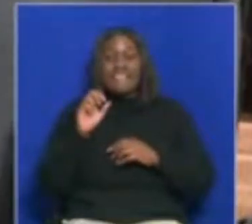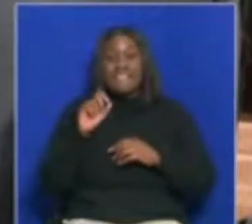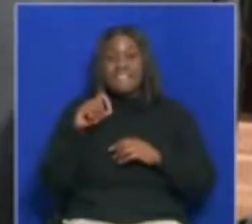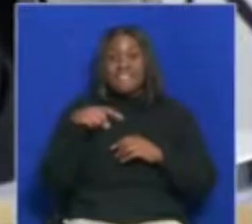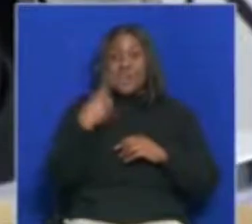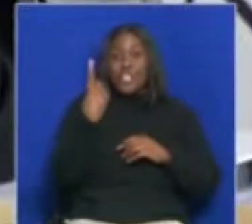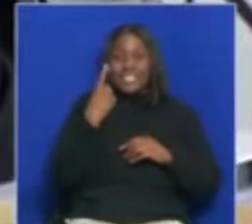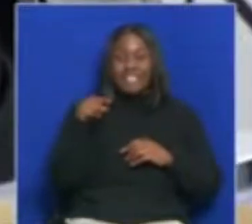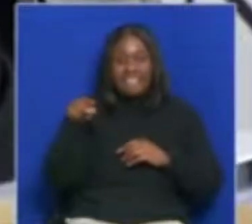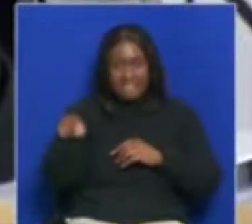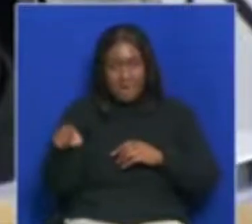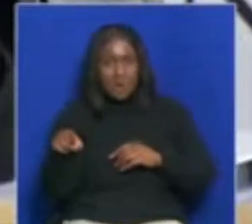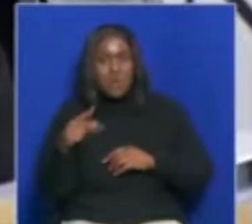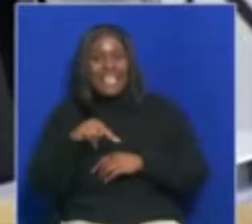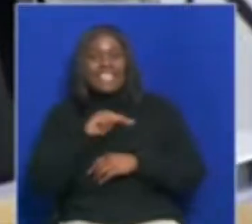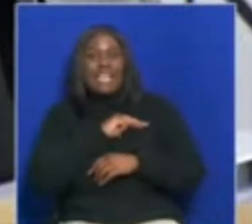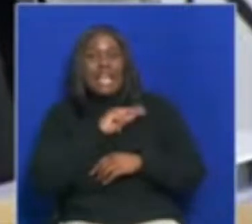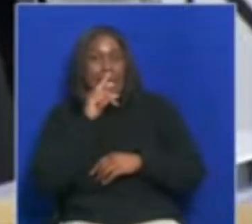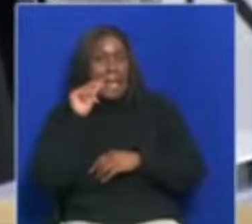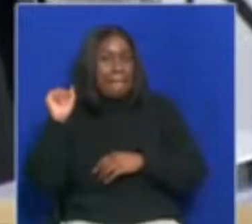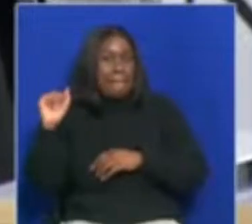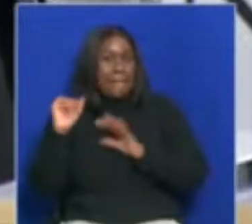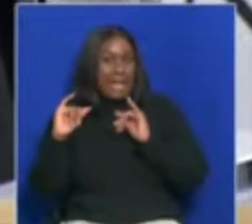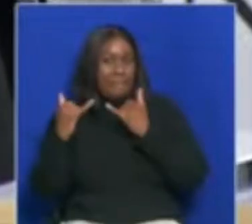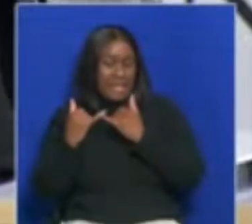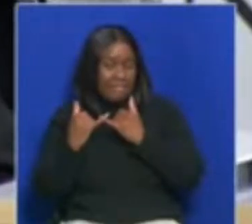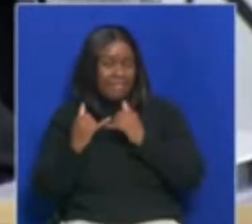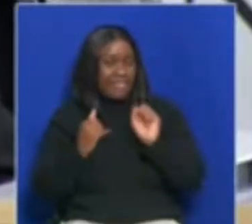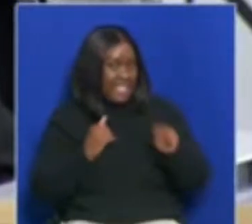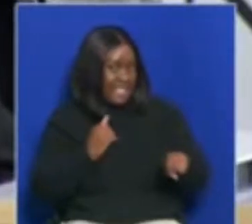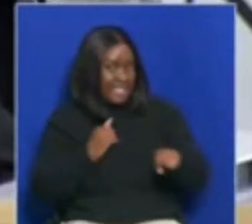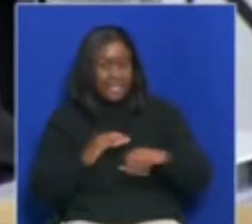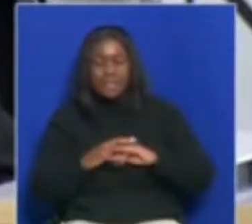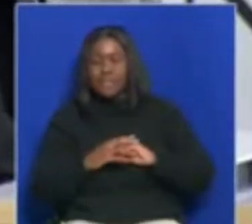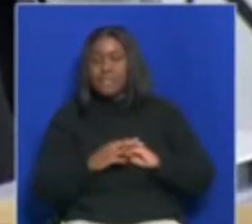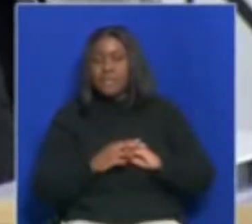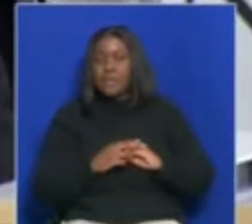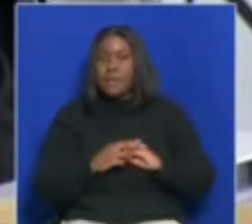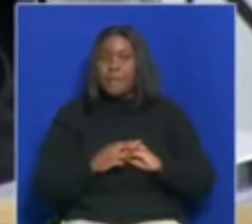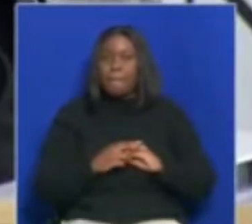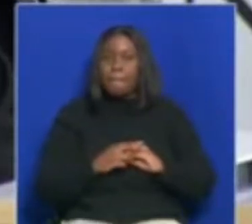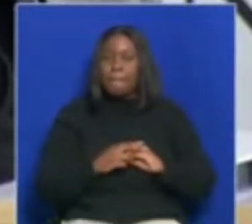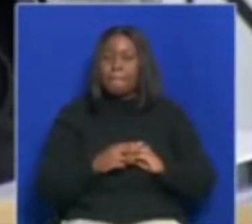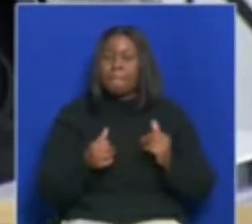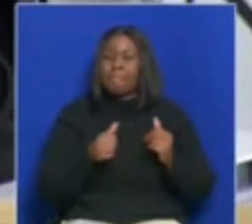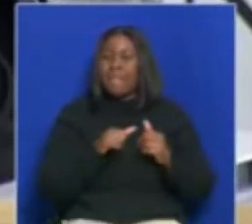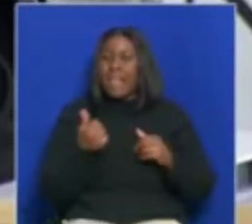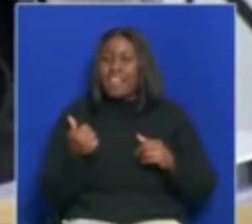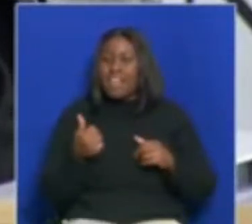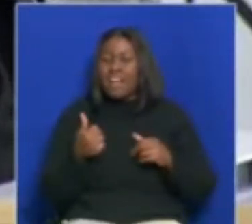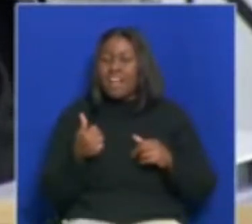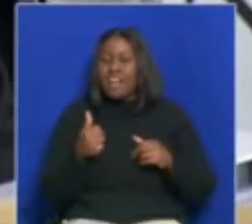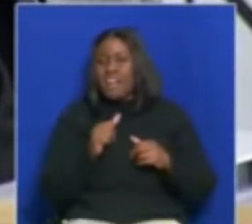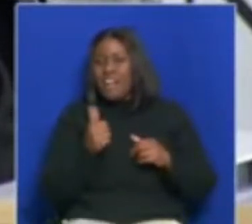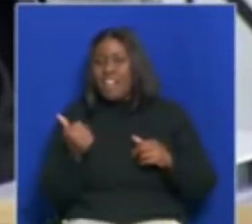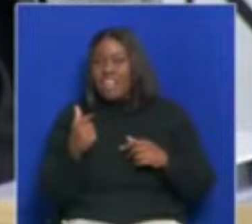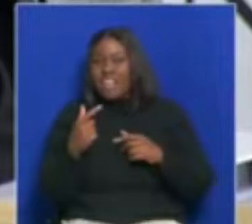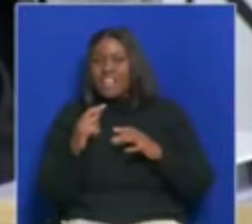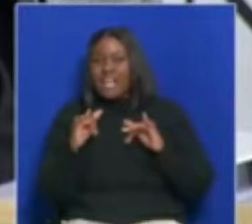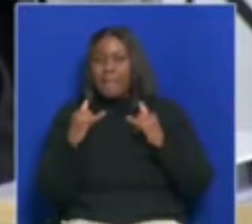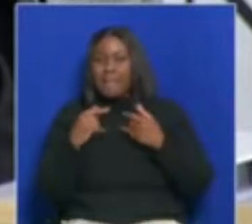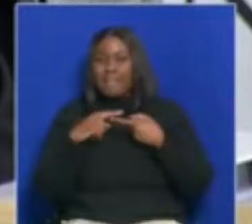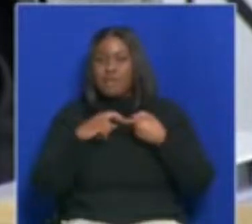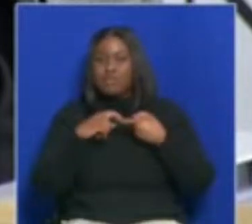right. First for KZN. And the other tow truck company that we look at is